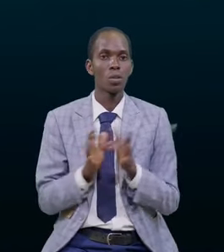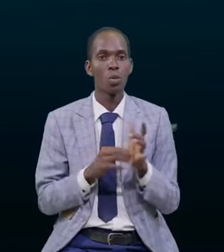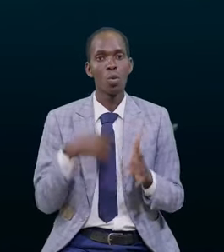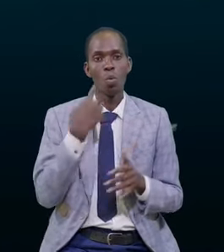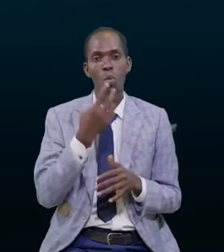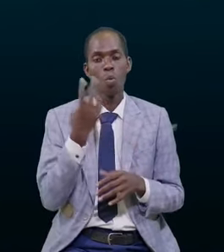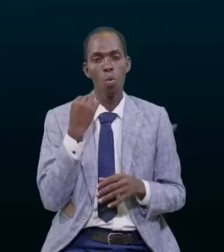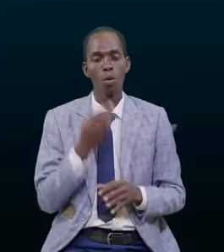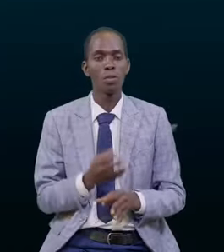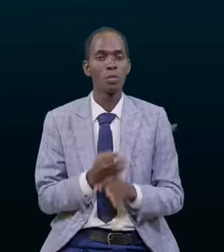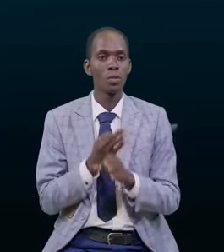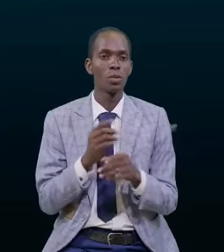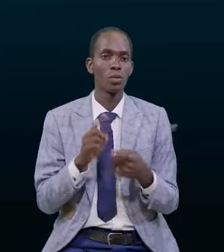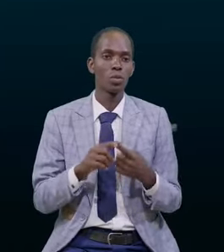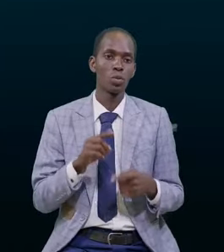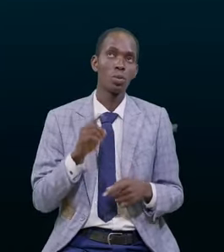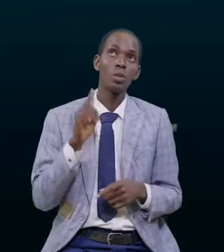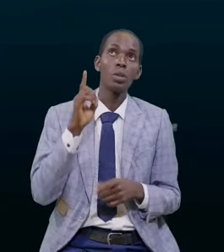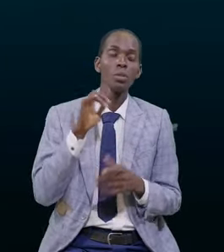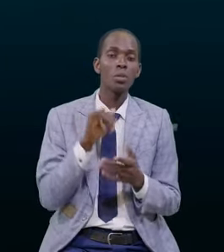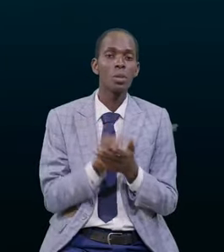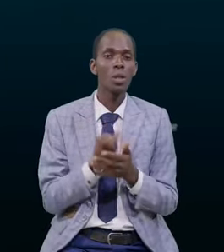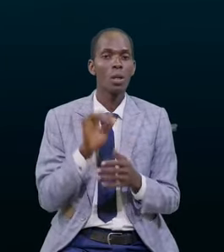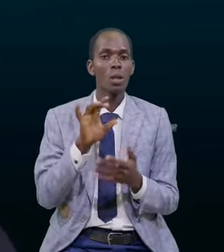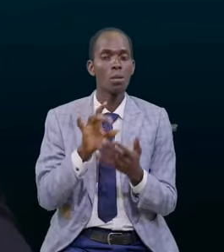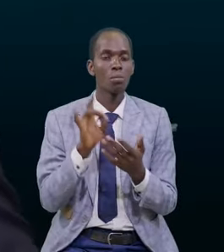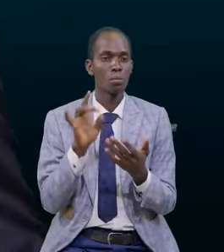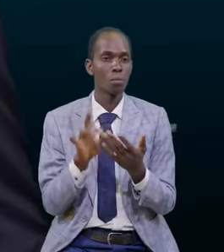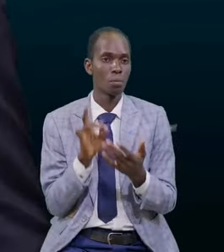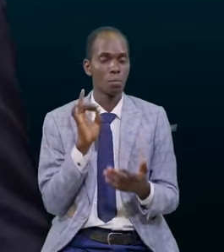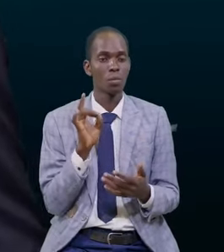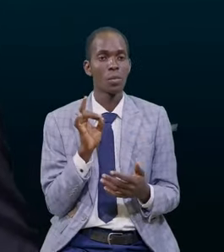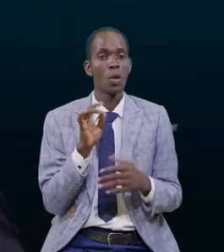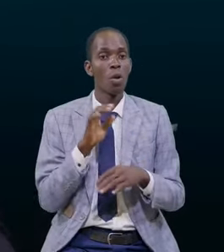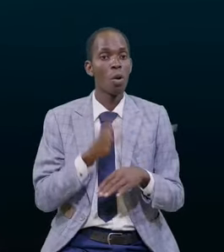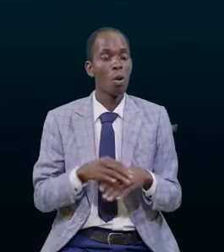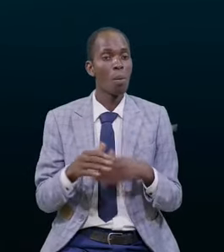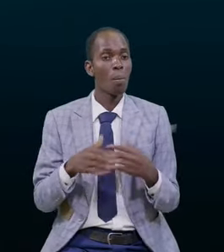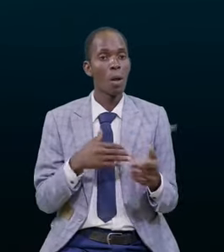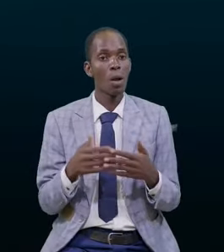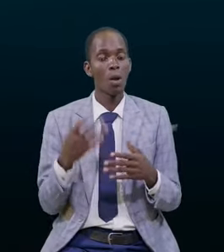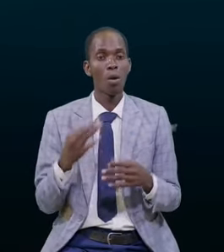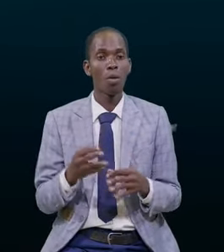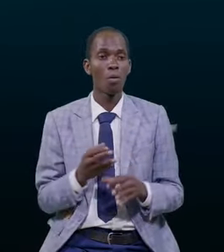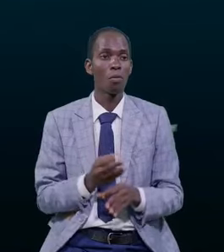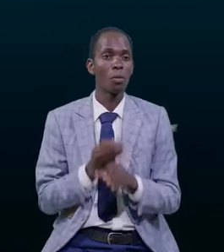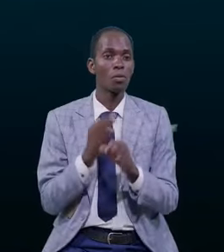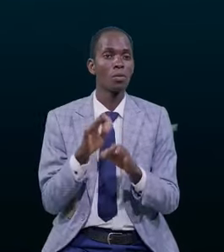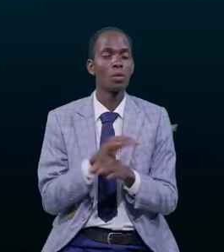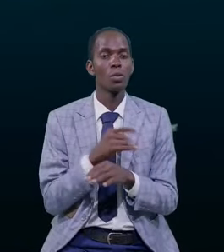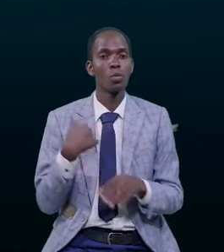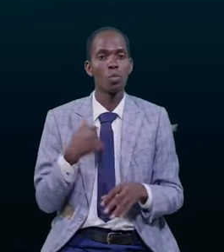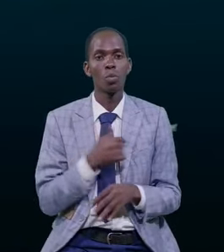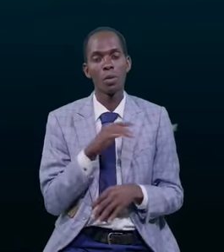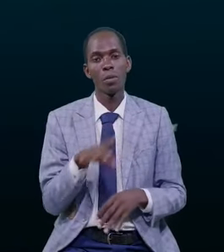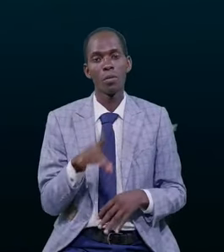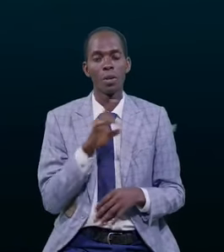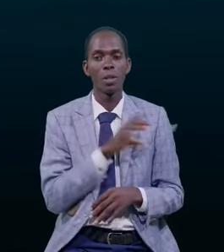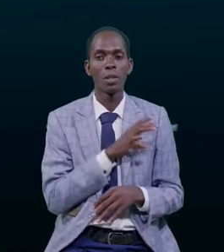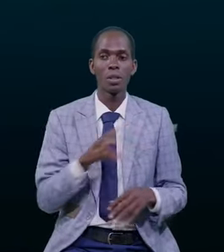appointed him on this matter of faithfulness we find Christ faithful but